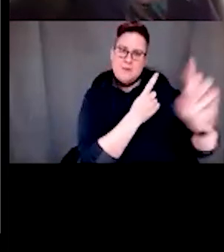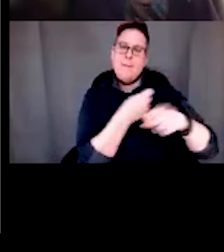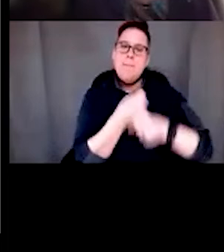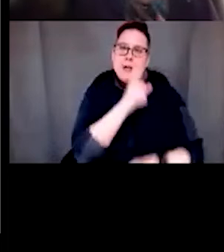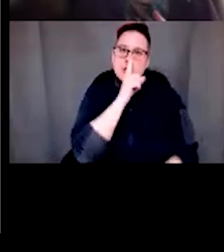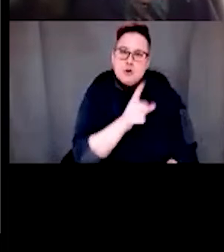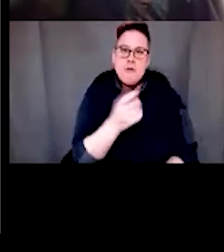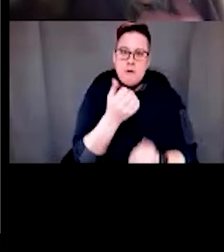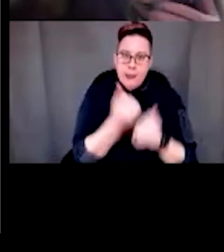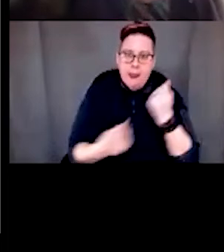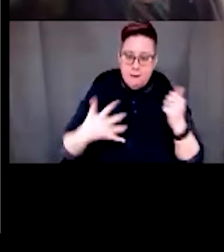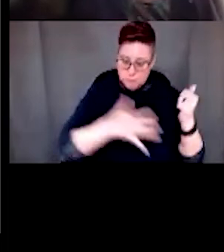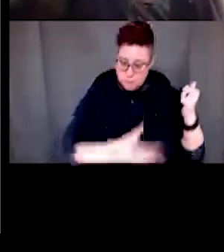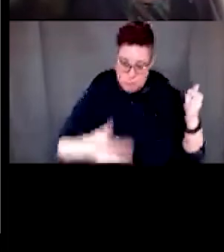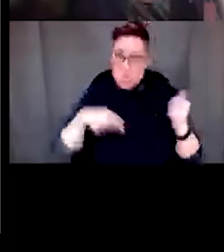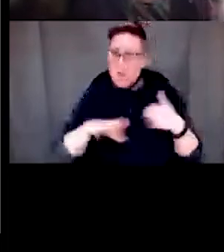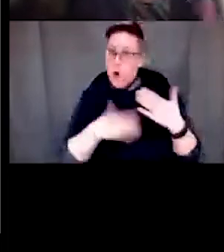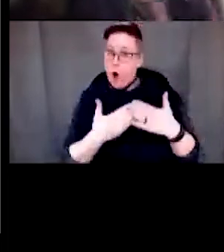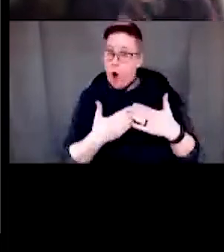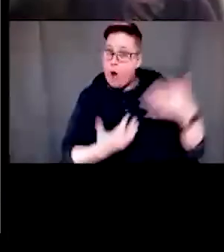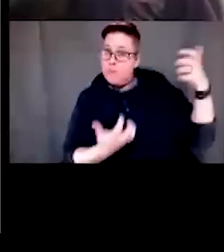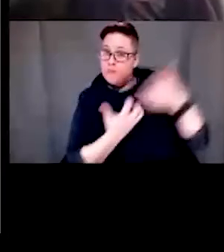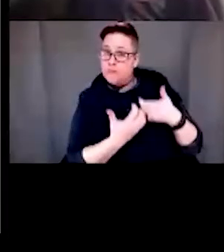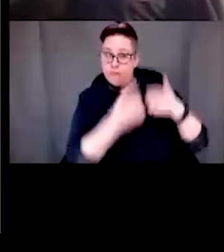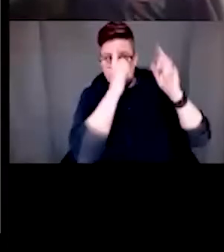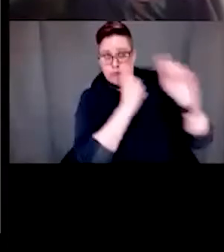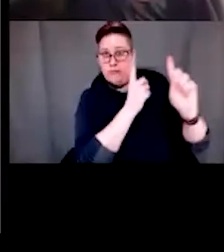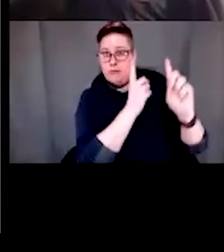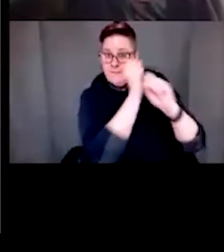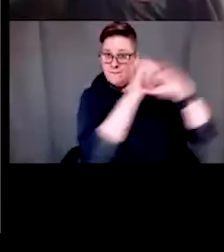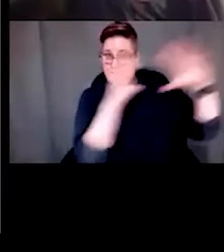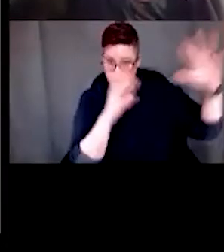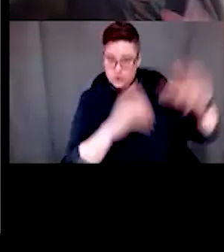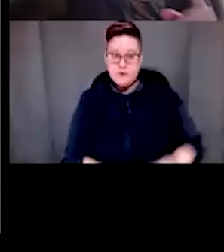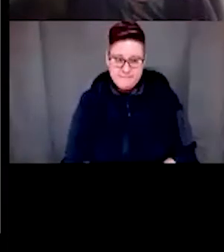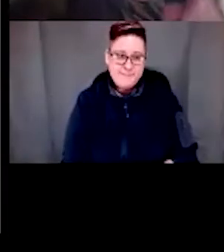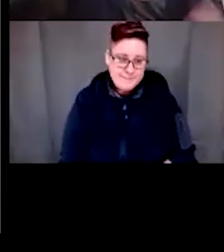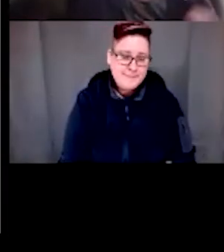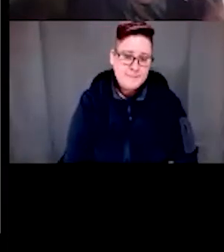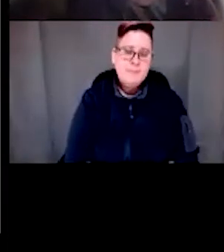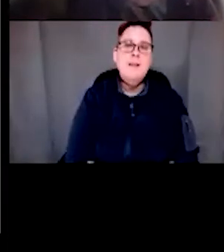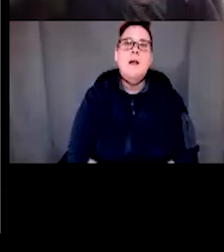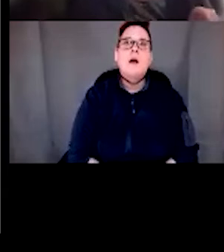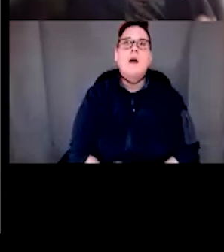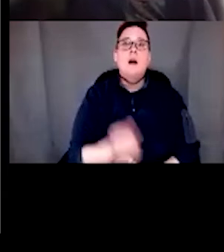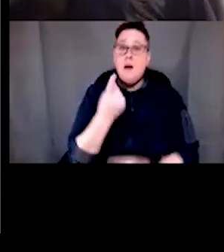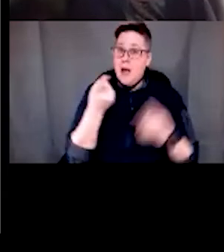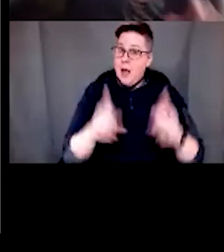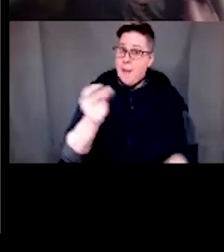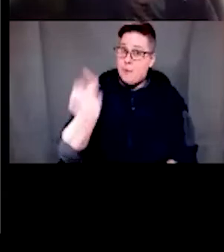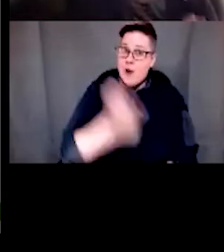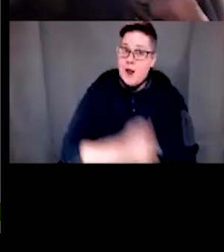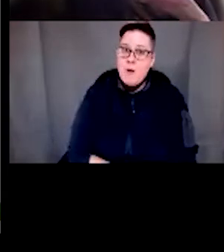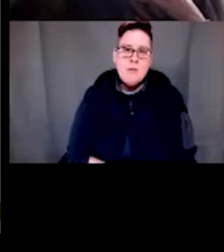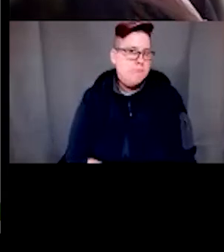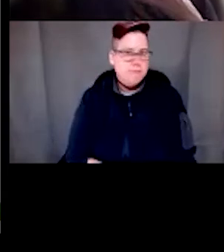that everybody is morally aligned with that vision and moral purpose. That does not happen overnight. That's